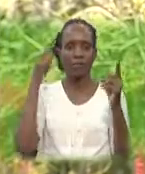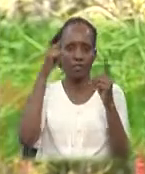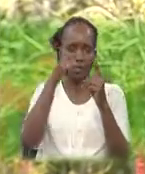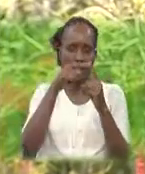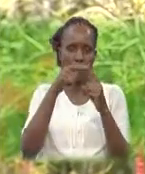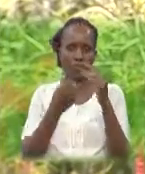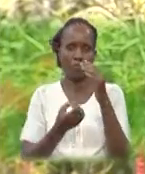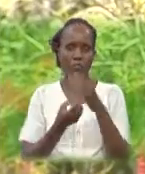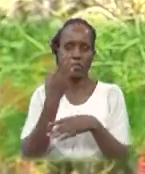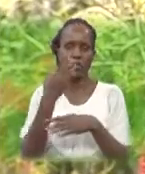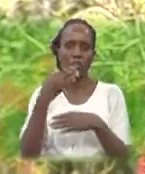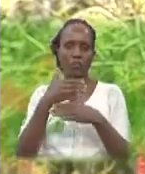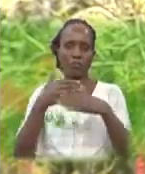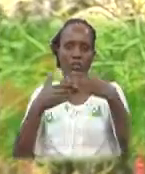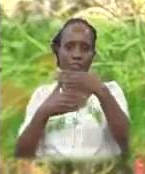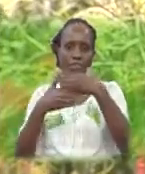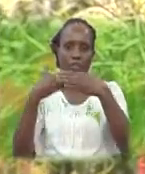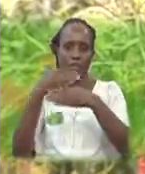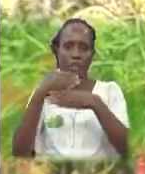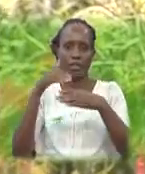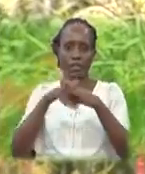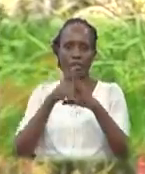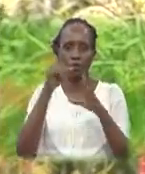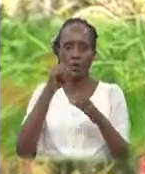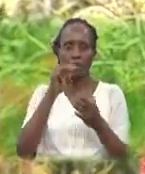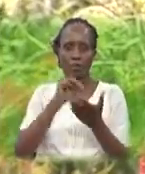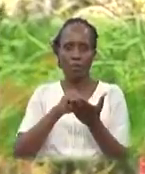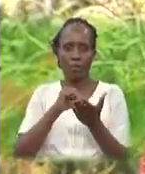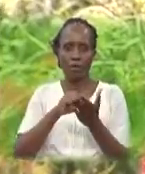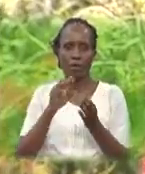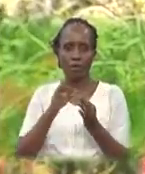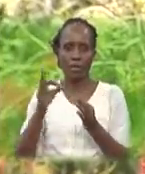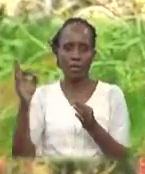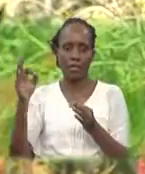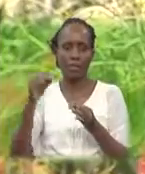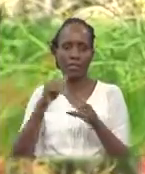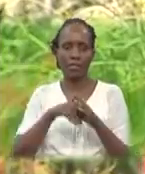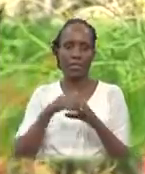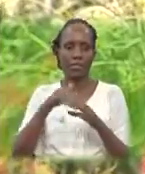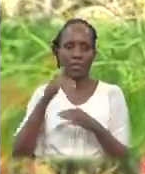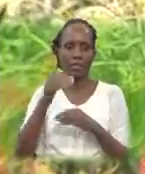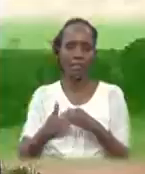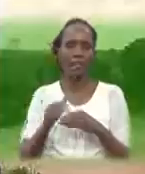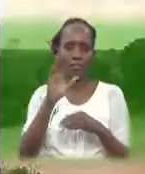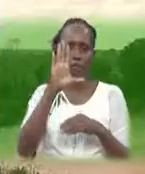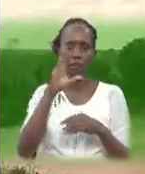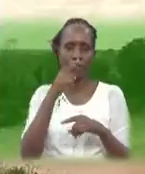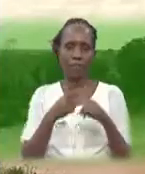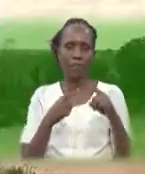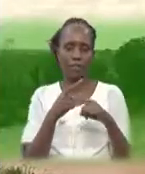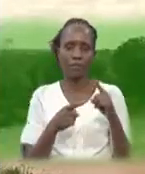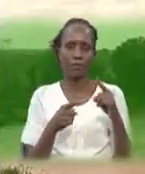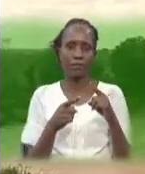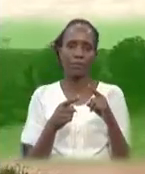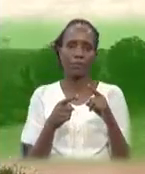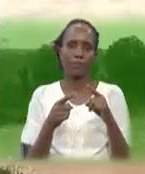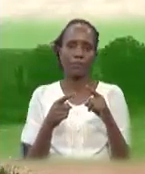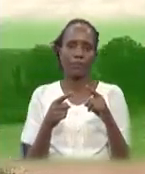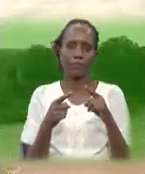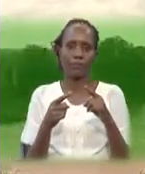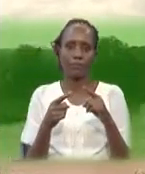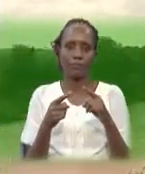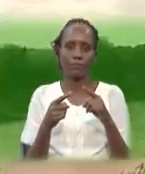of putting infrastructure in 1 million acres within the next 5 years.